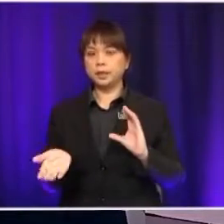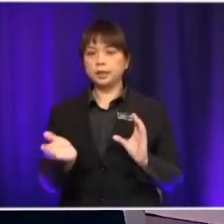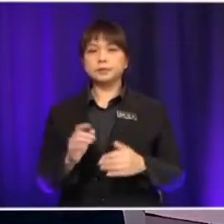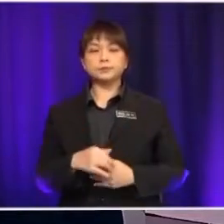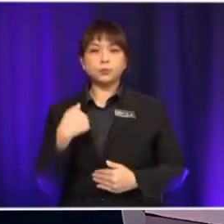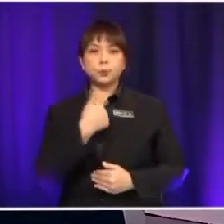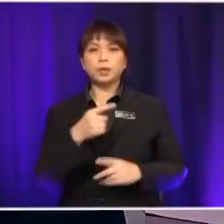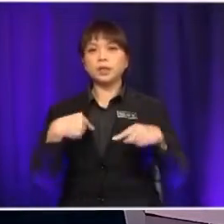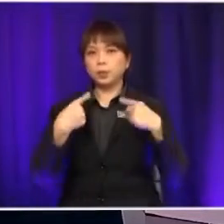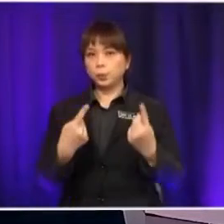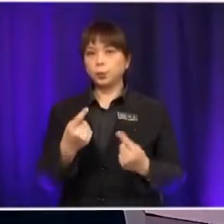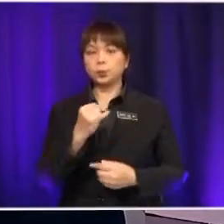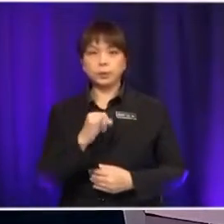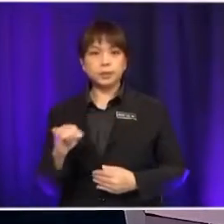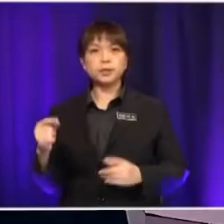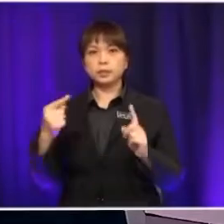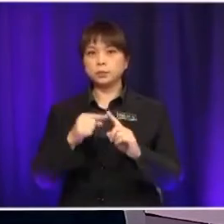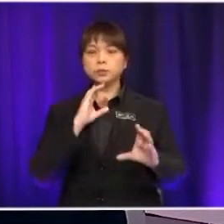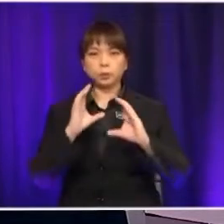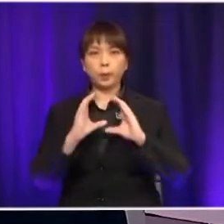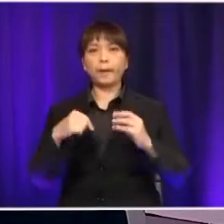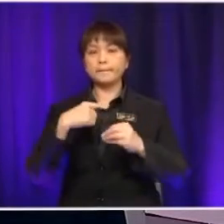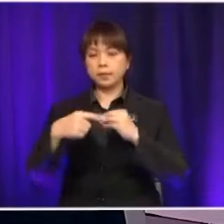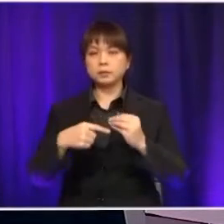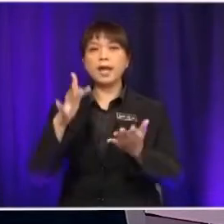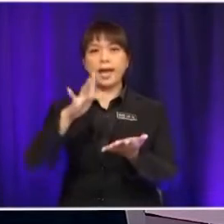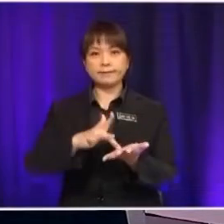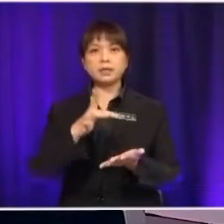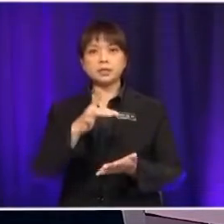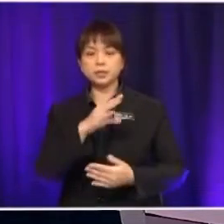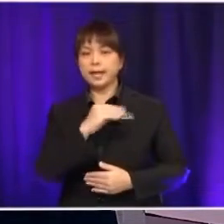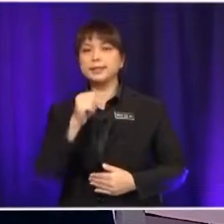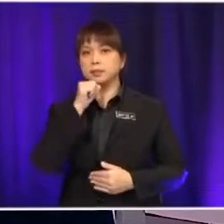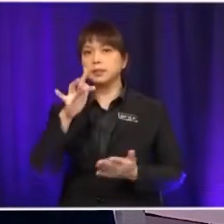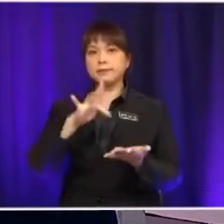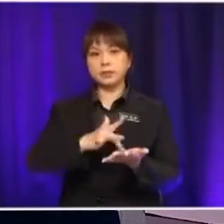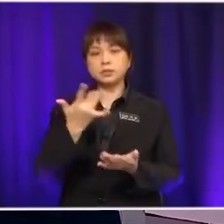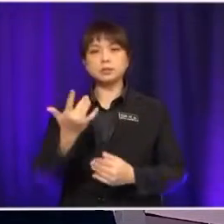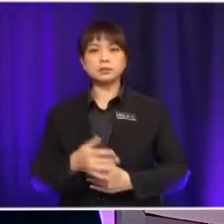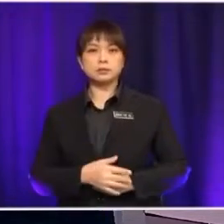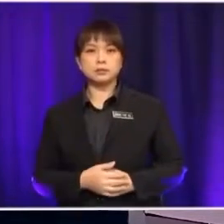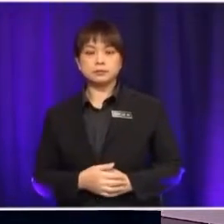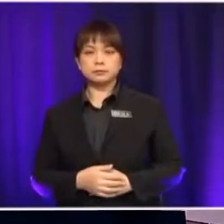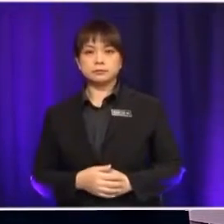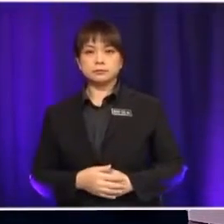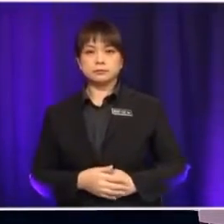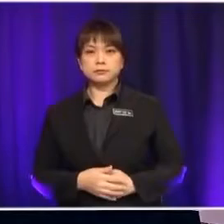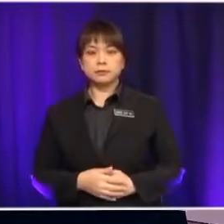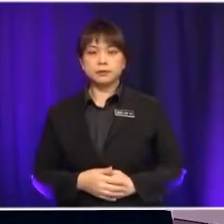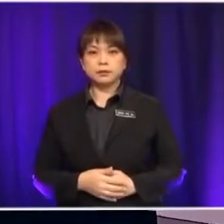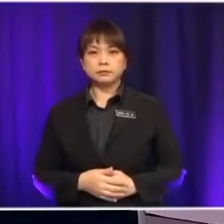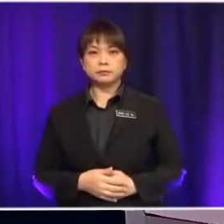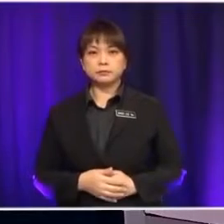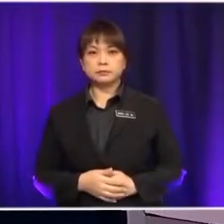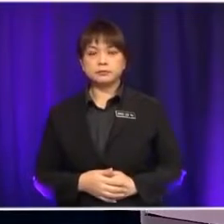talk about the advantages and disadvantages about both of this. All right. Okay. Great. Right. So let's move